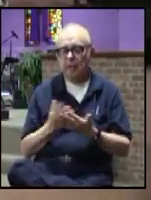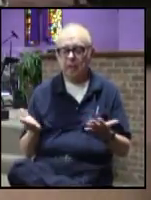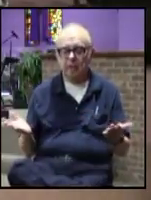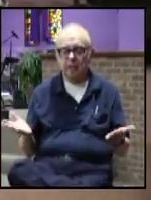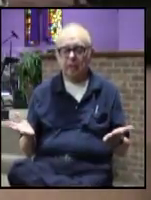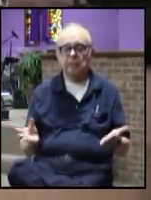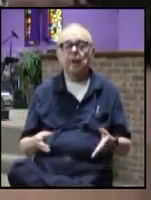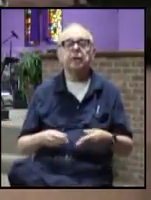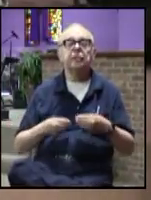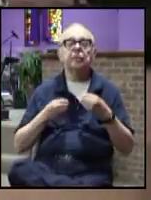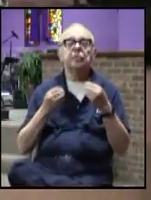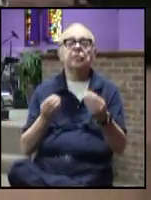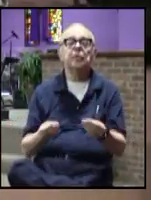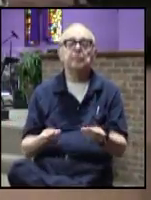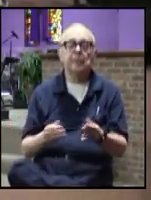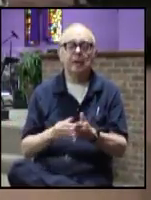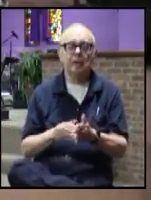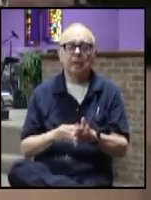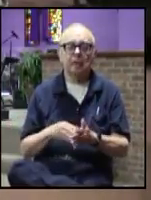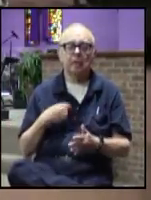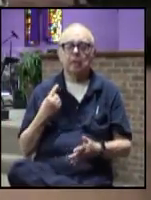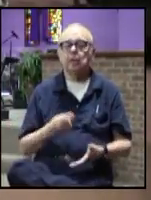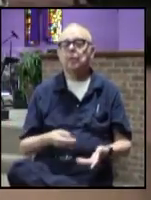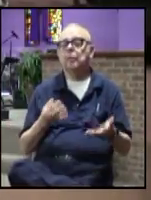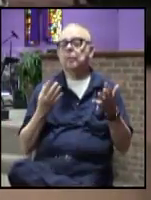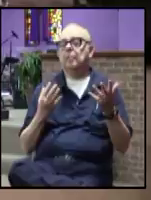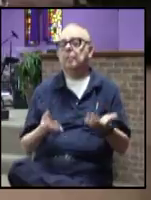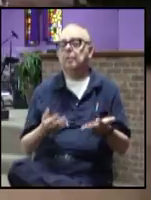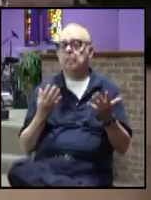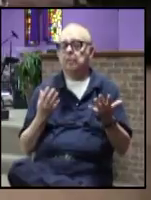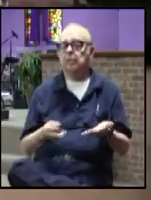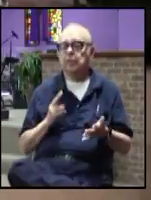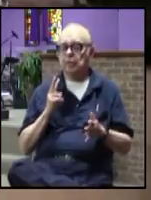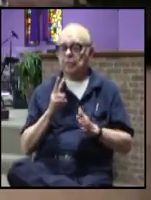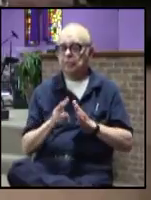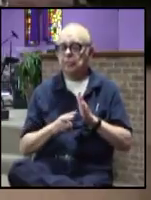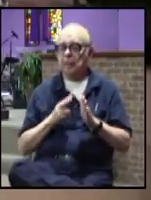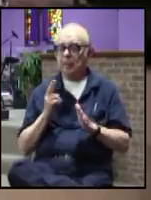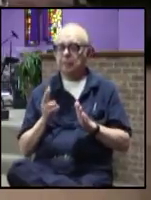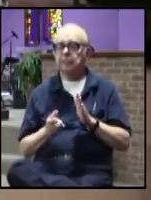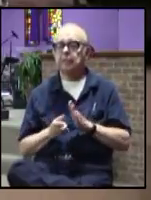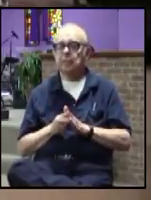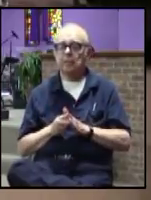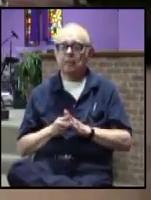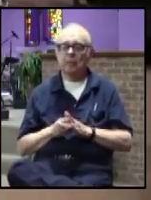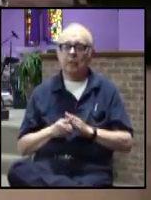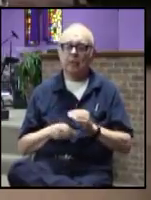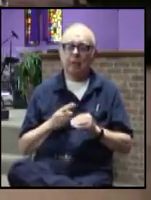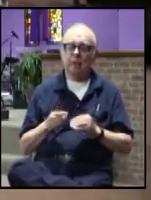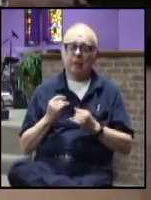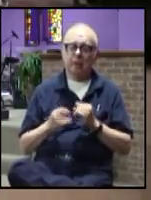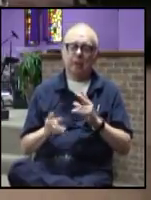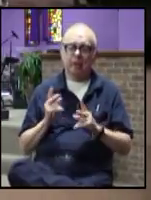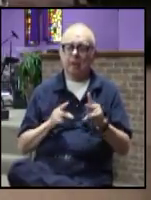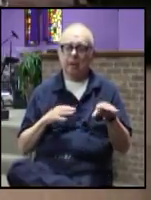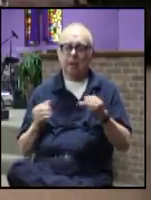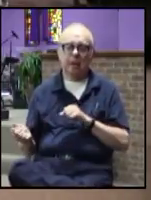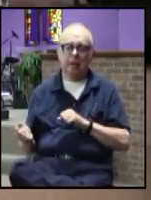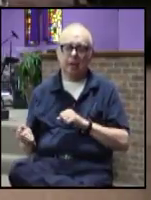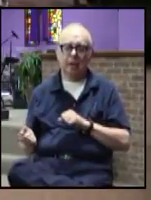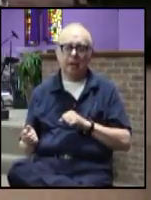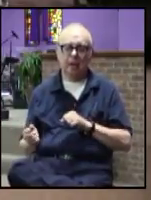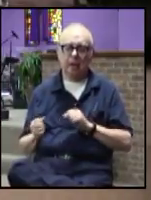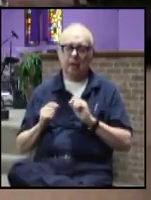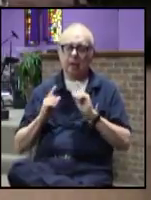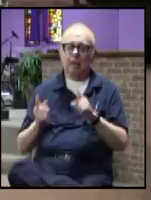then everything gets turned in. So we waited another 2 hours. We're about the last people to leave.